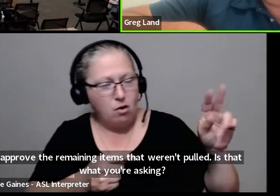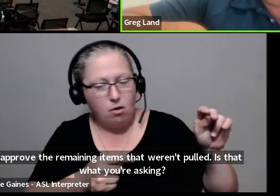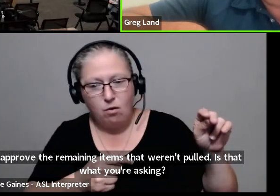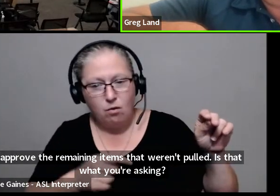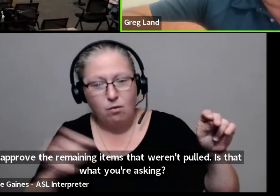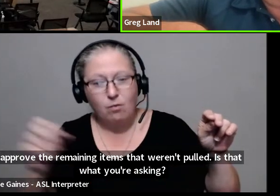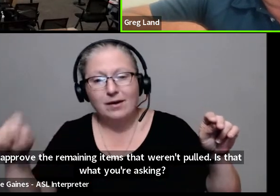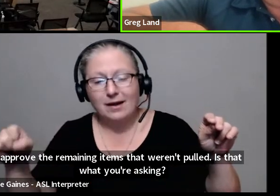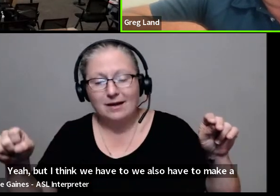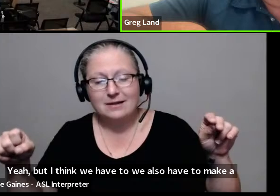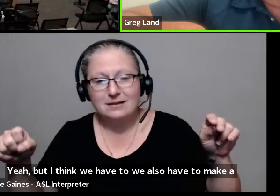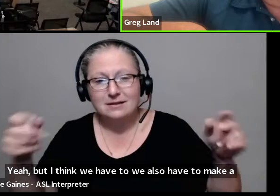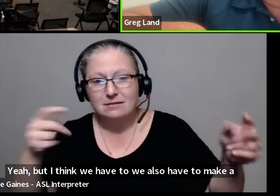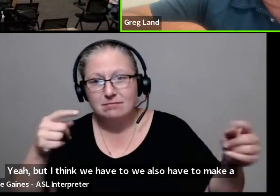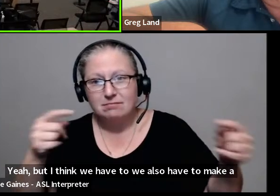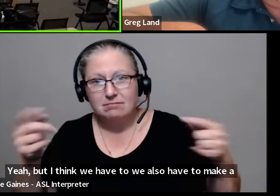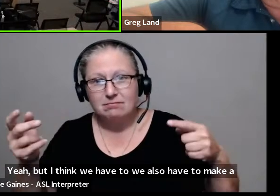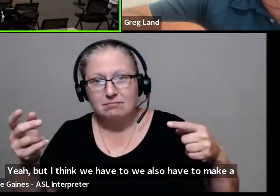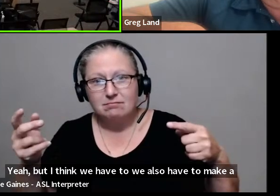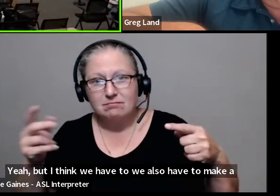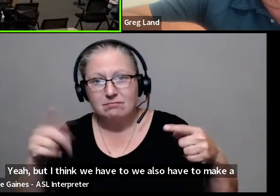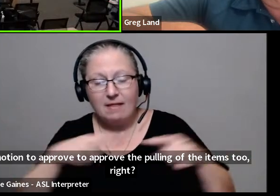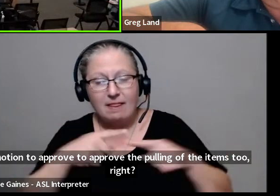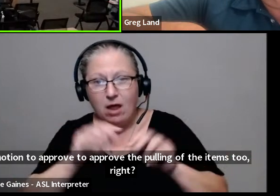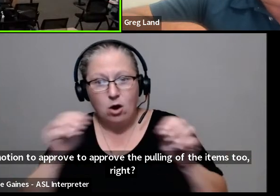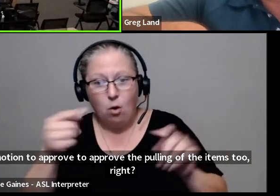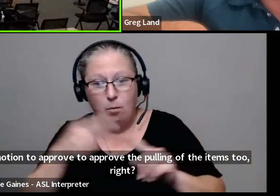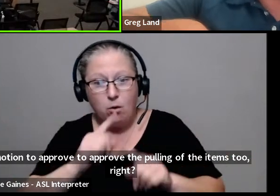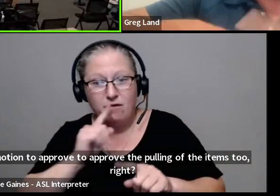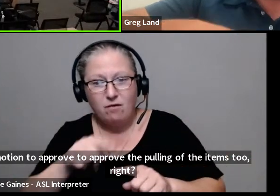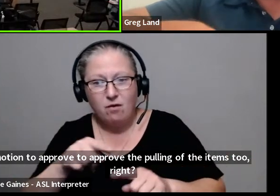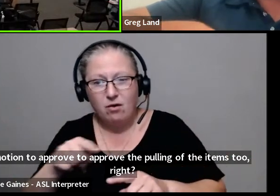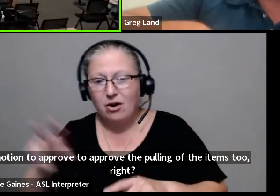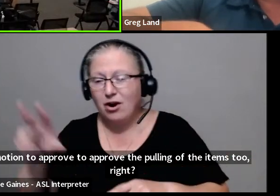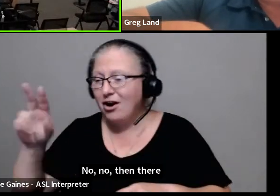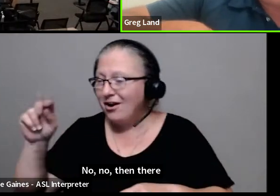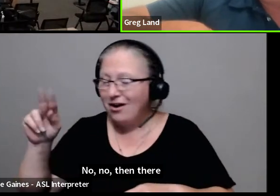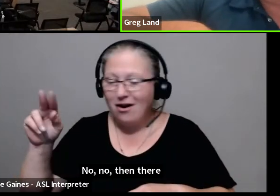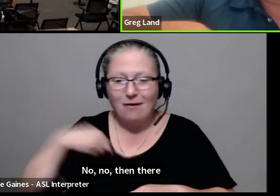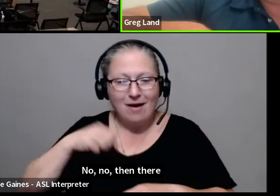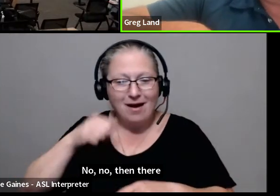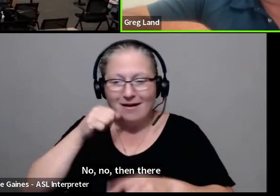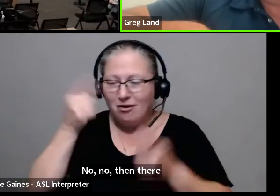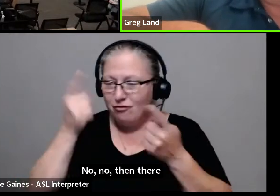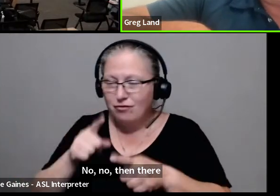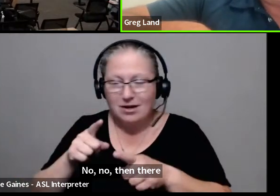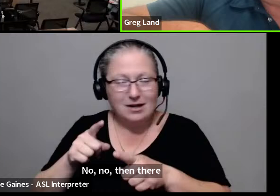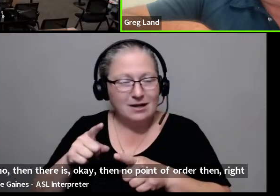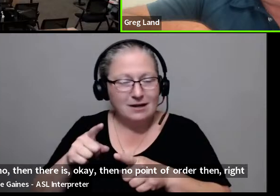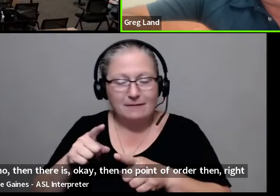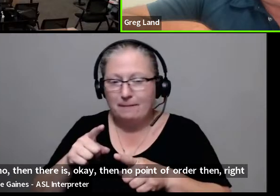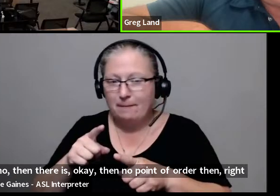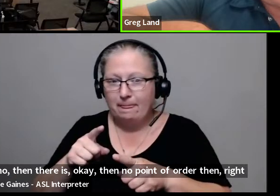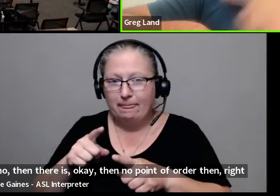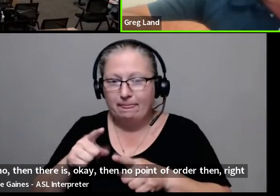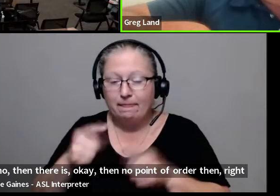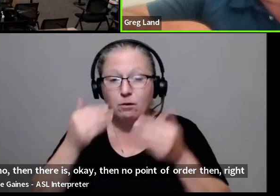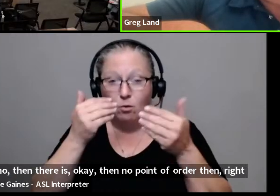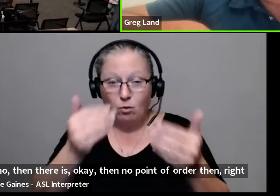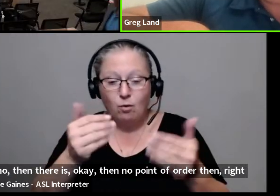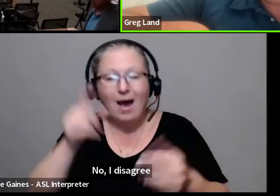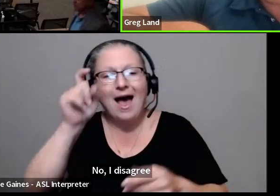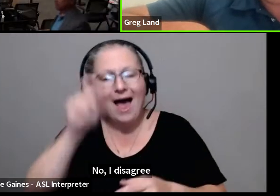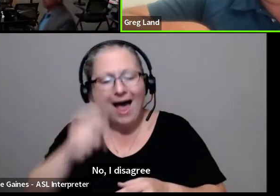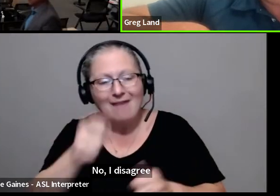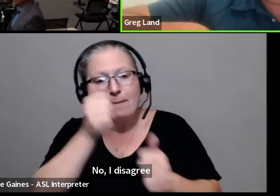then there is, okay, then no point of order then, right? No, Okay, I disagree. okay, go ahead. You have